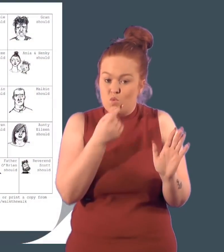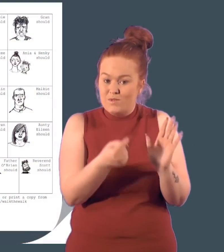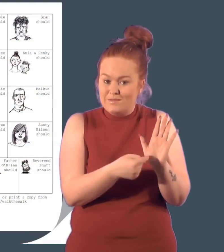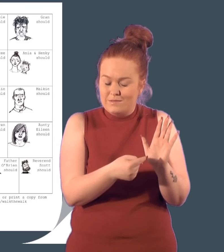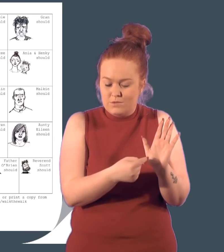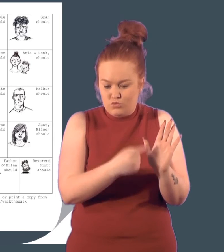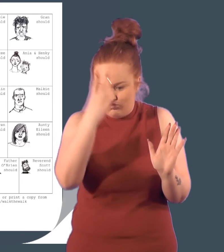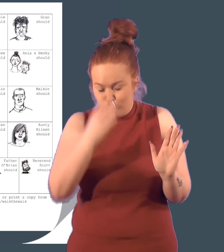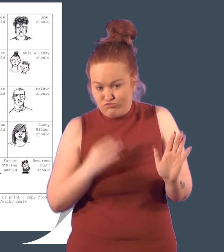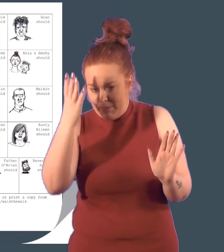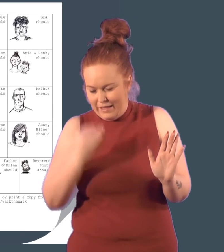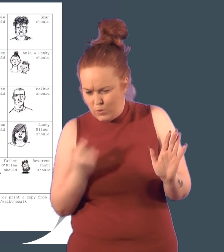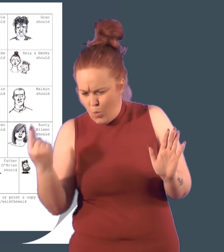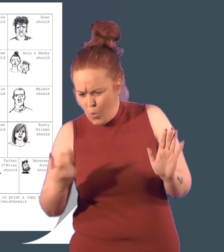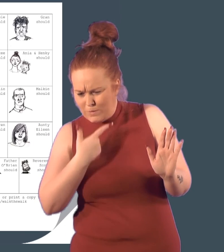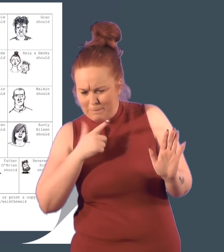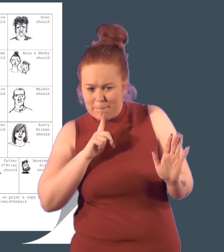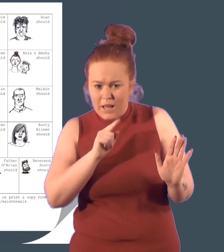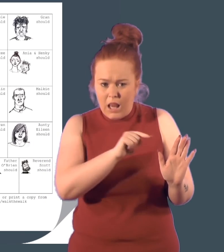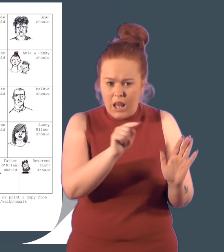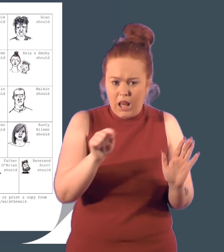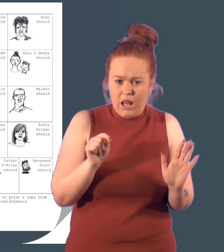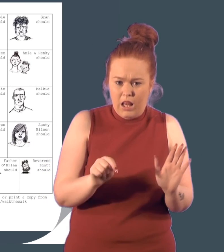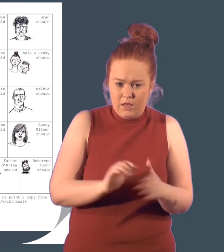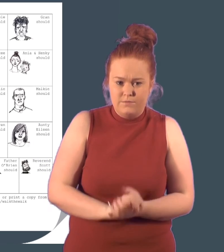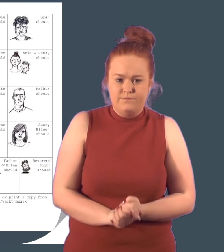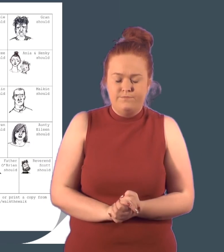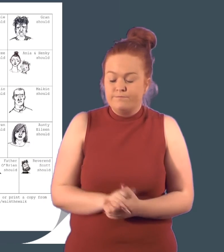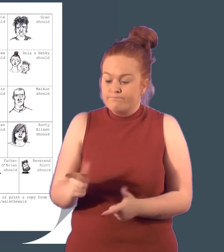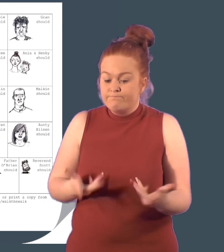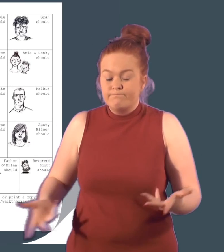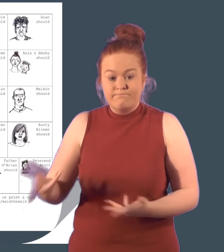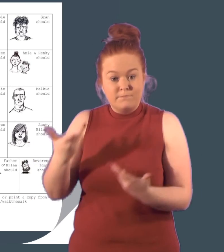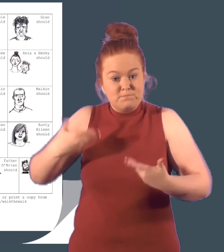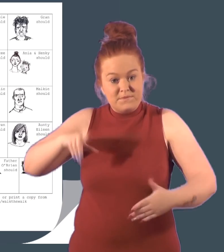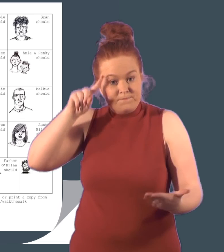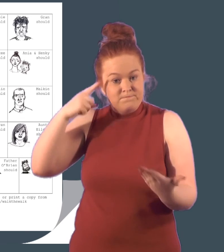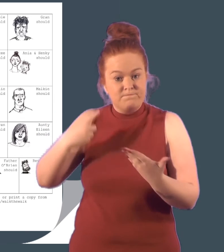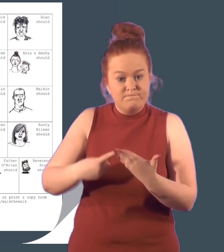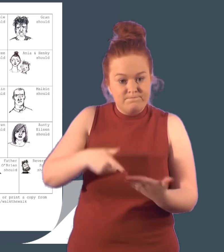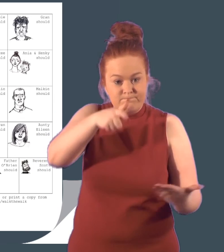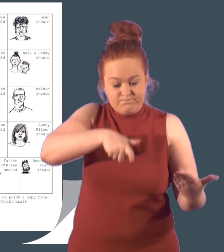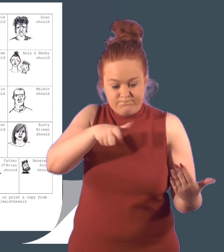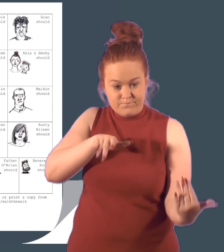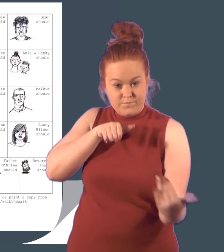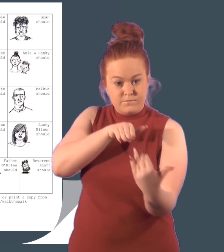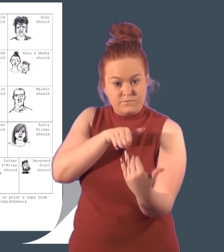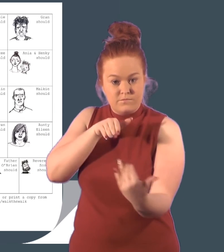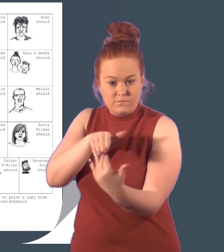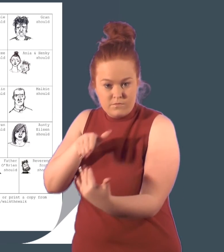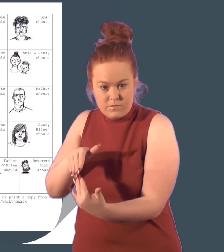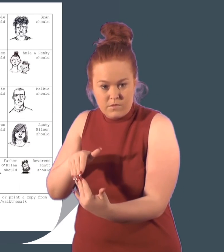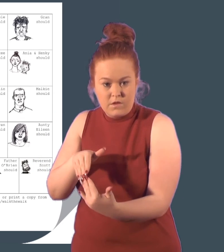want you to use that to remind you who everybody is. And once you've decided between yourselves which column that particular character goes